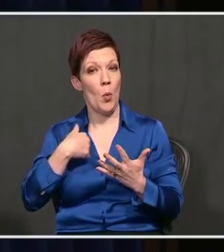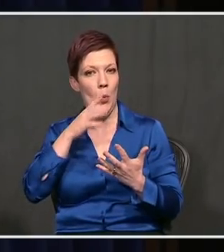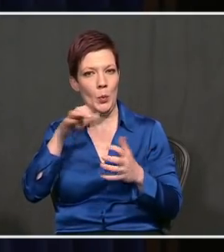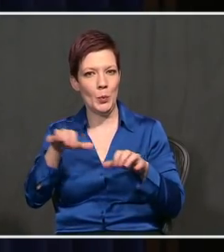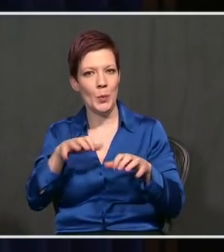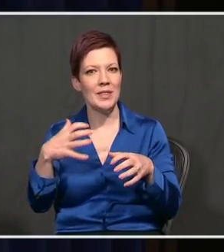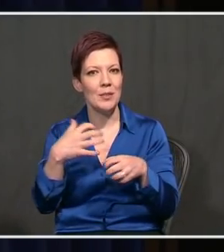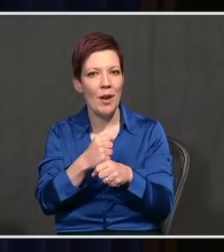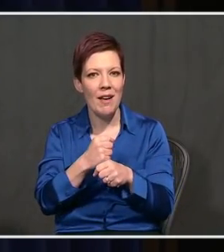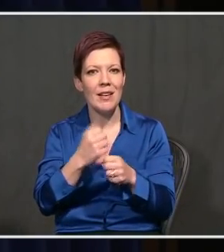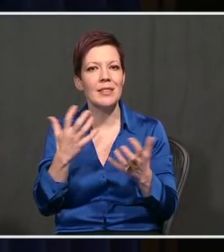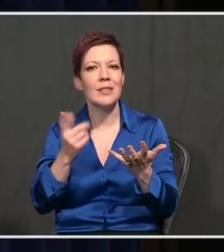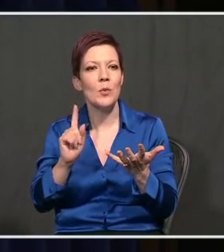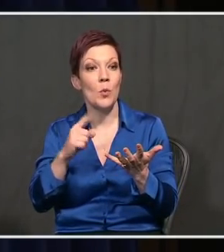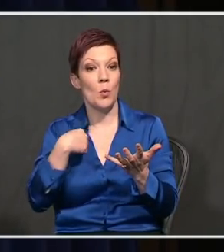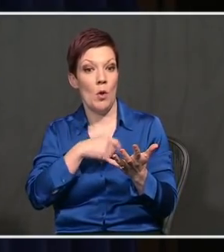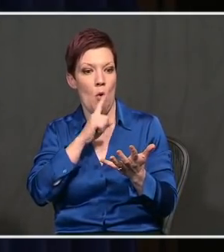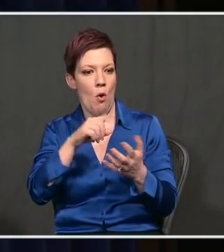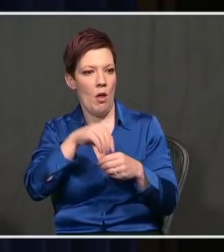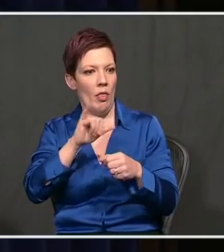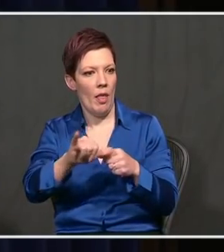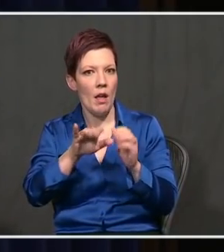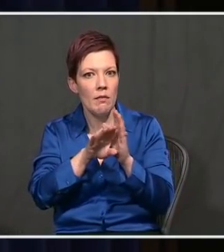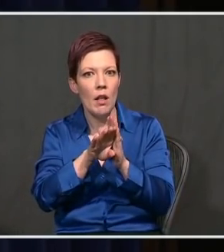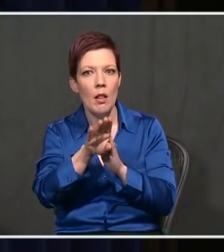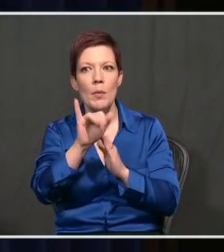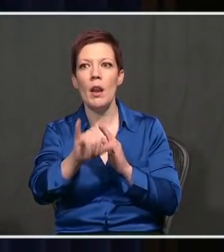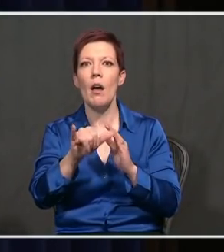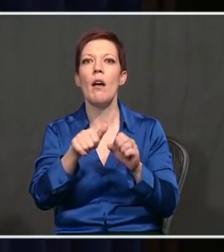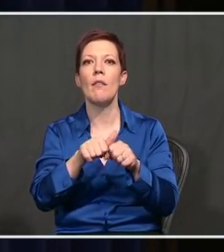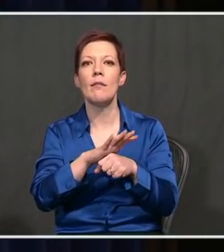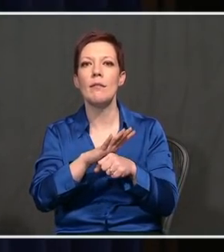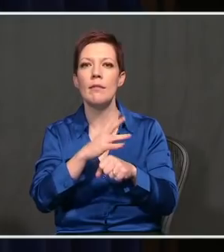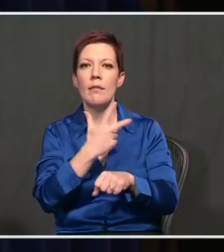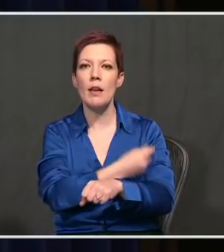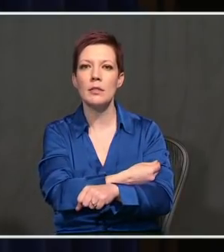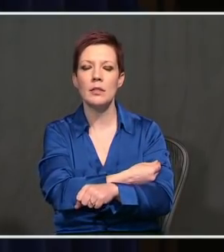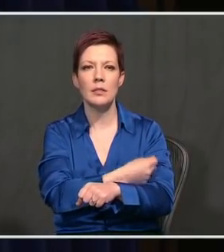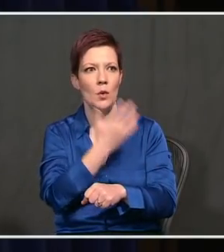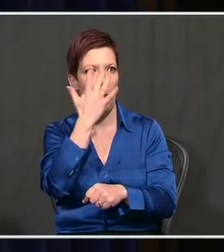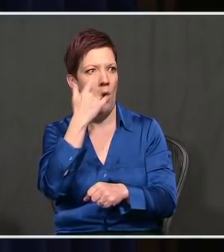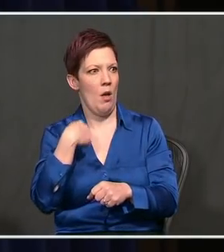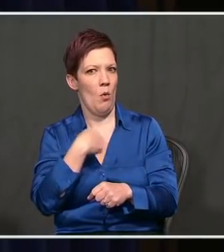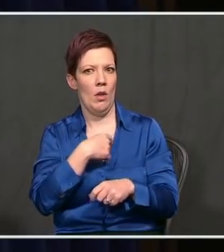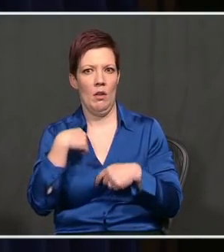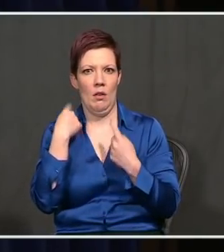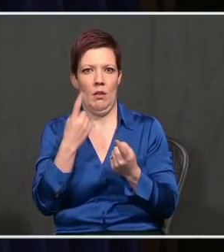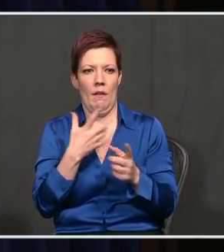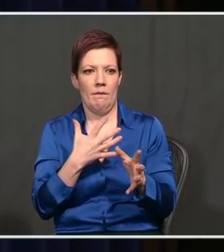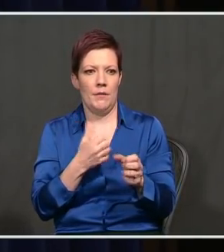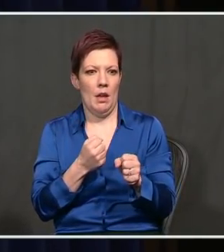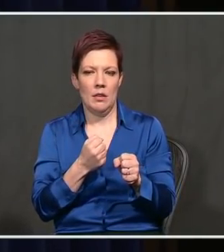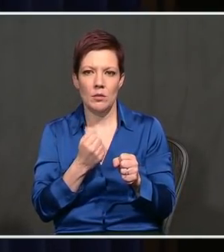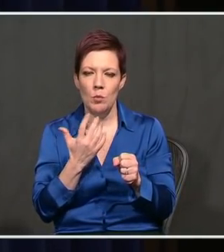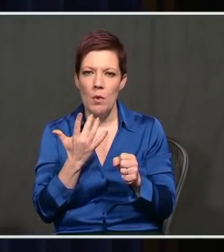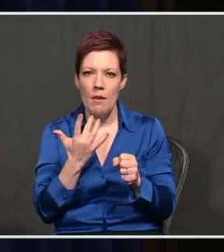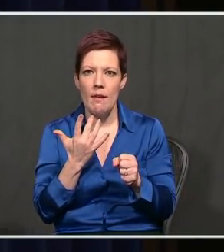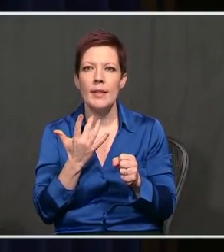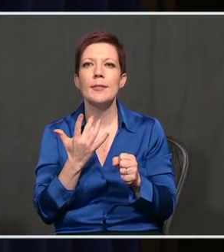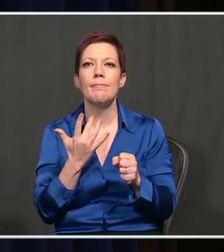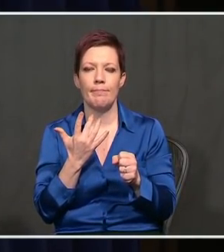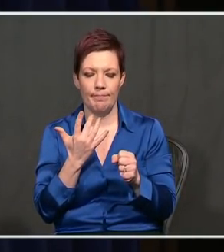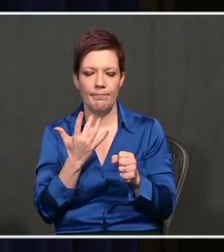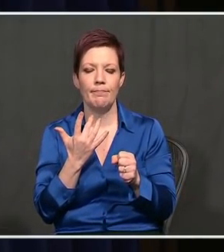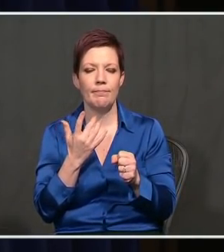in the development of COVID-19 vaccine. How come we have been so fast? Why I believe it's